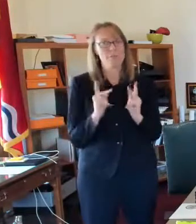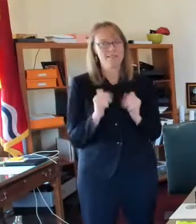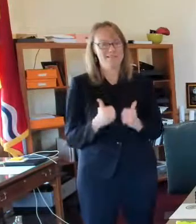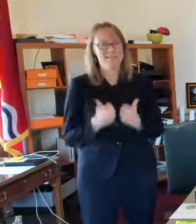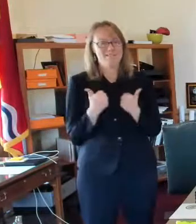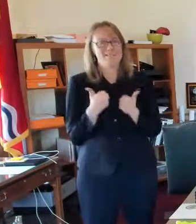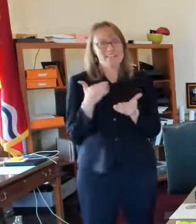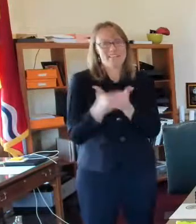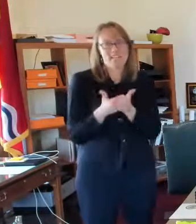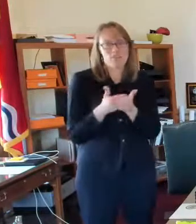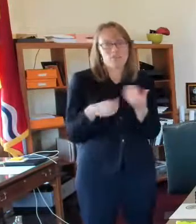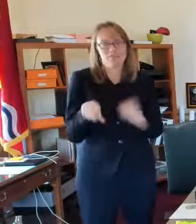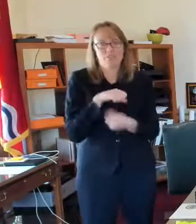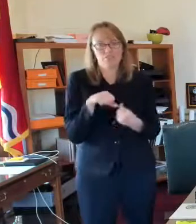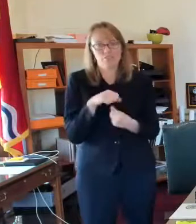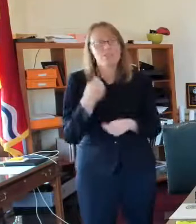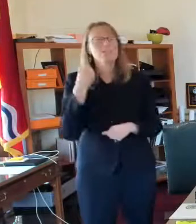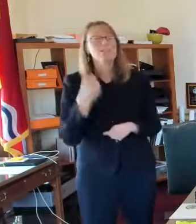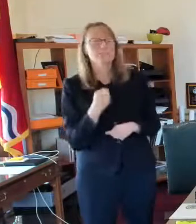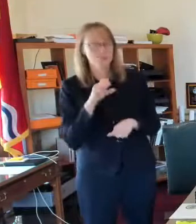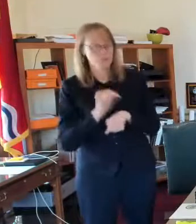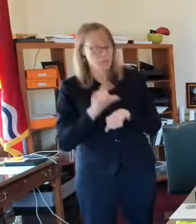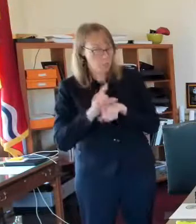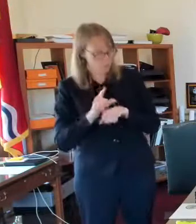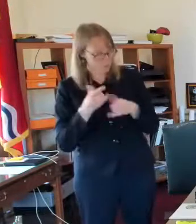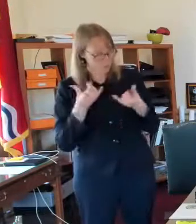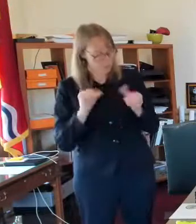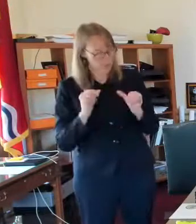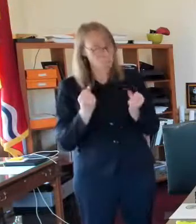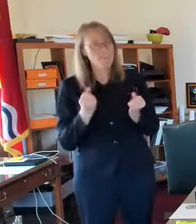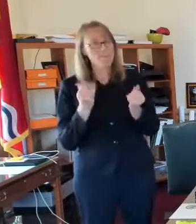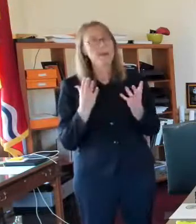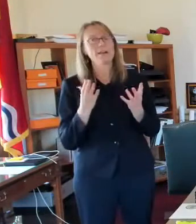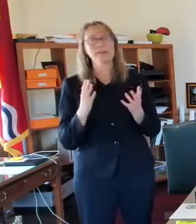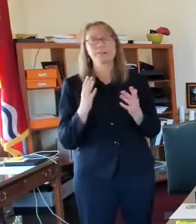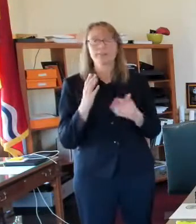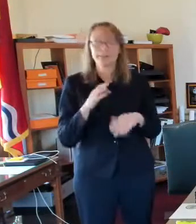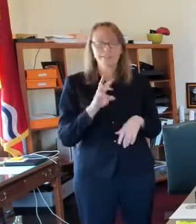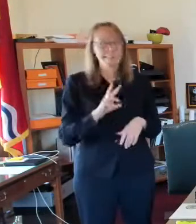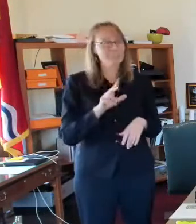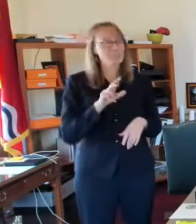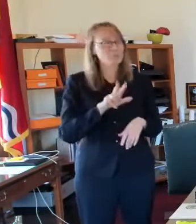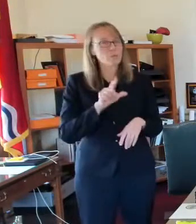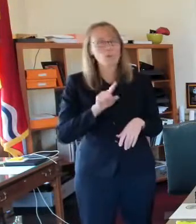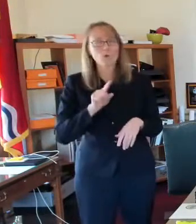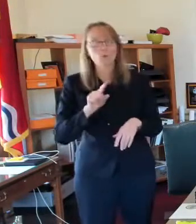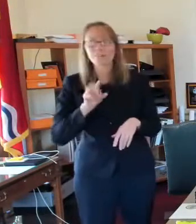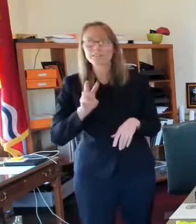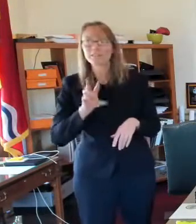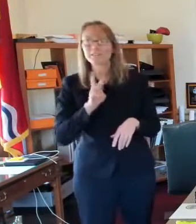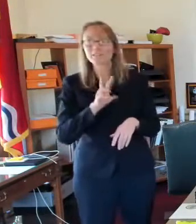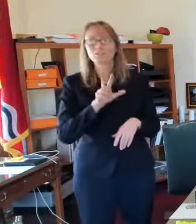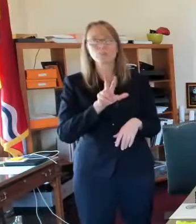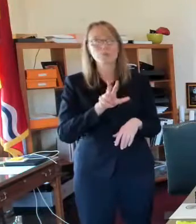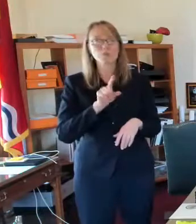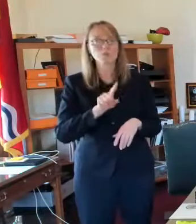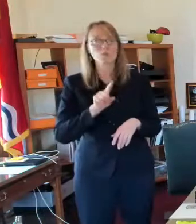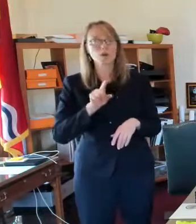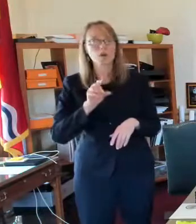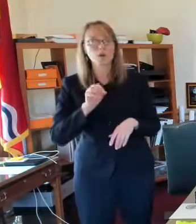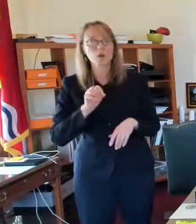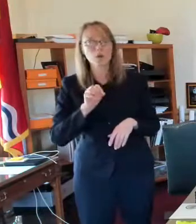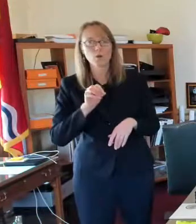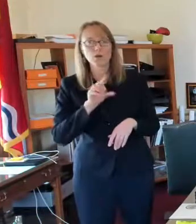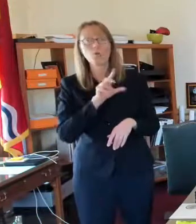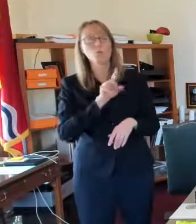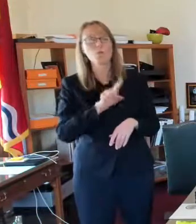And so, yes, South St. Louis still has a lot of cases, 63116, 63118, 63109. I'm